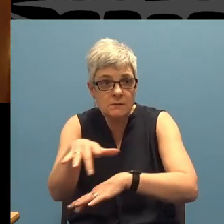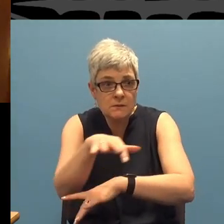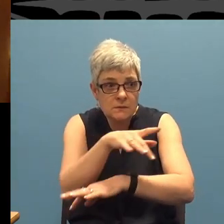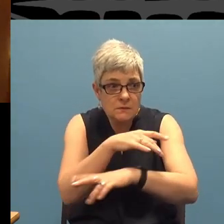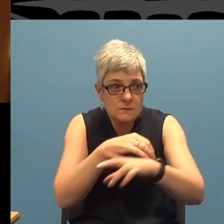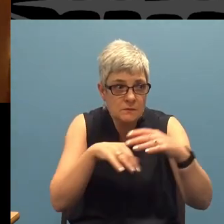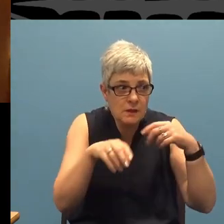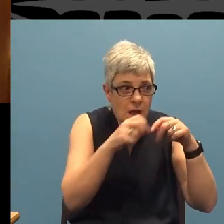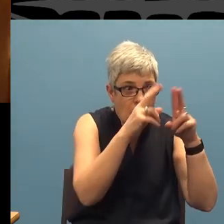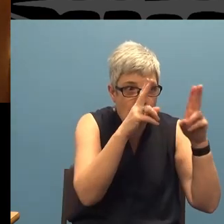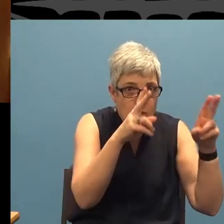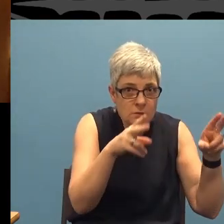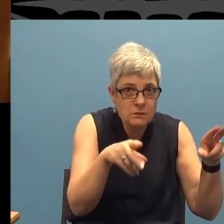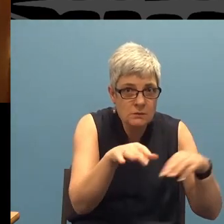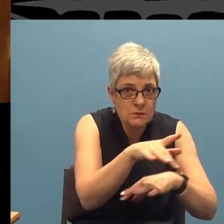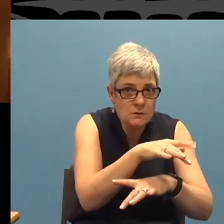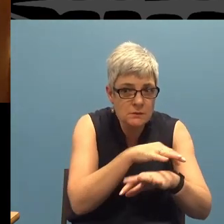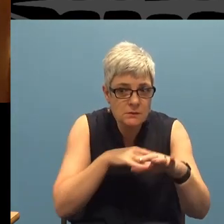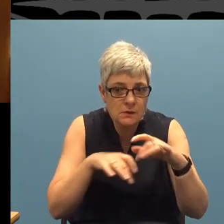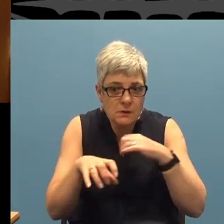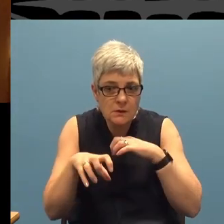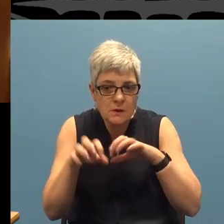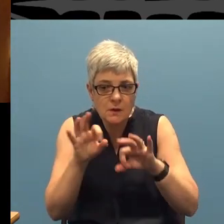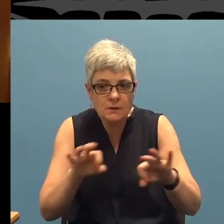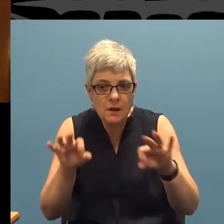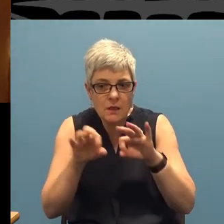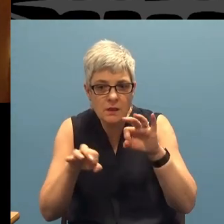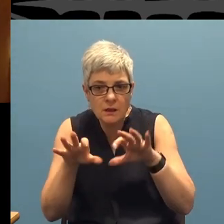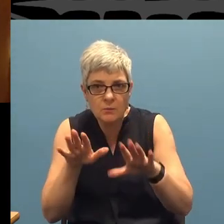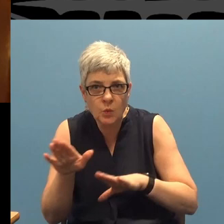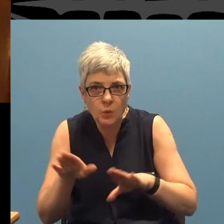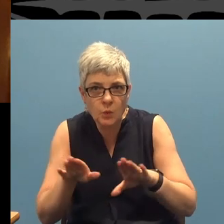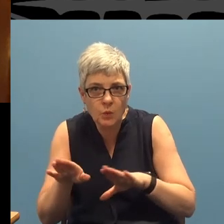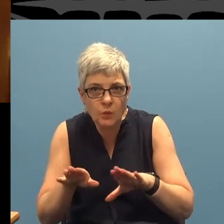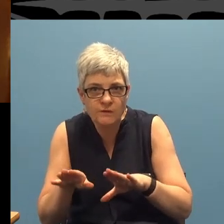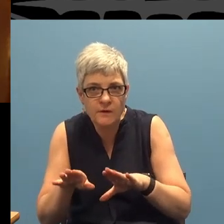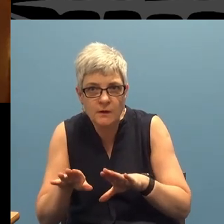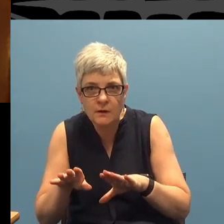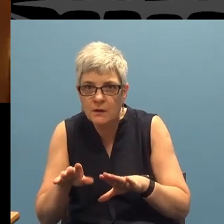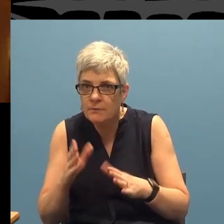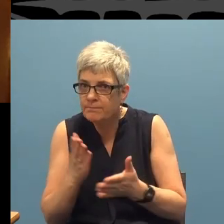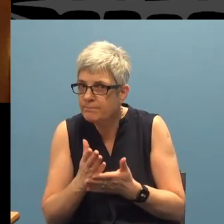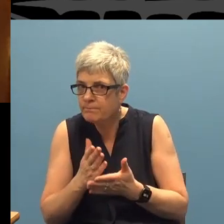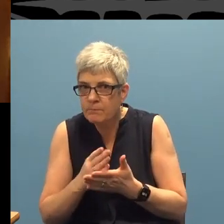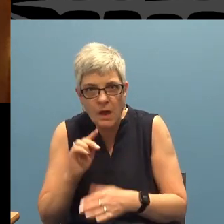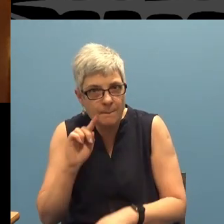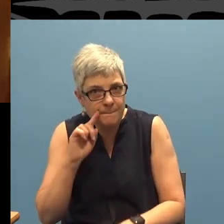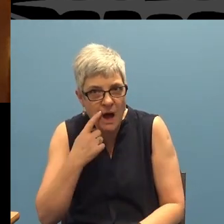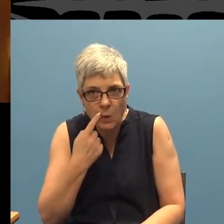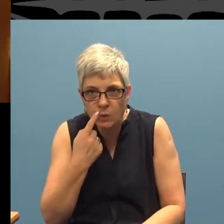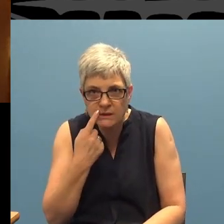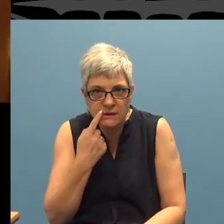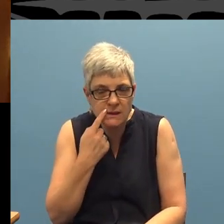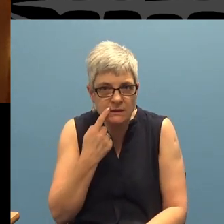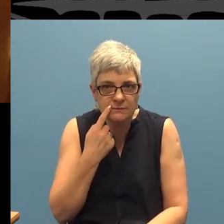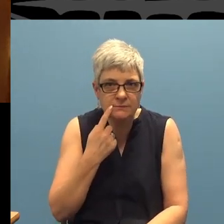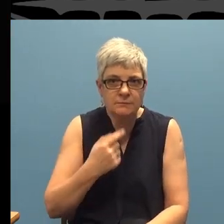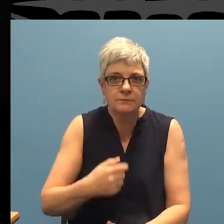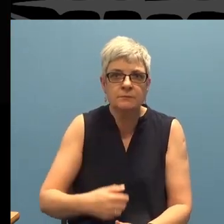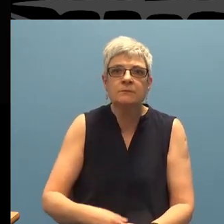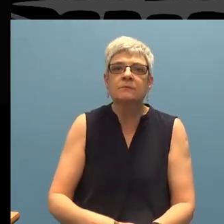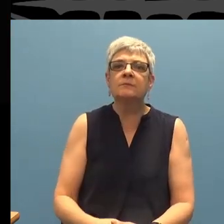house, not a creature was stirring, not even a mouse.